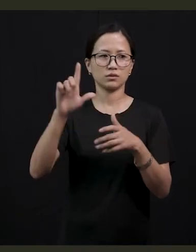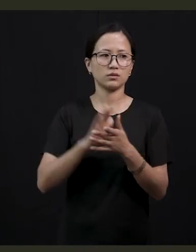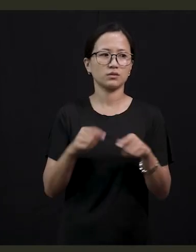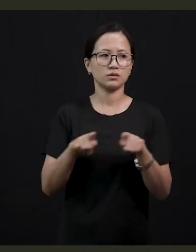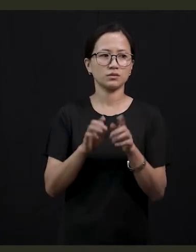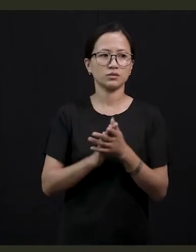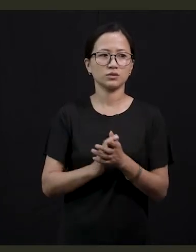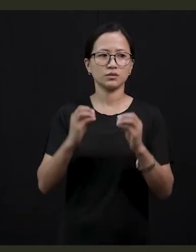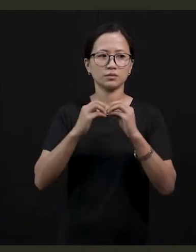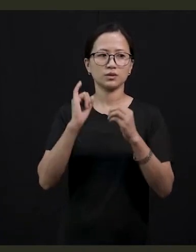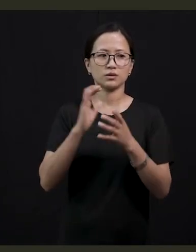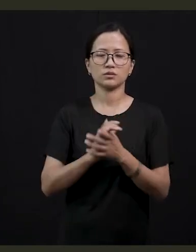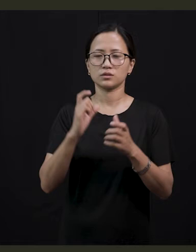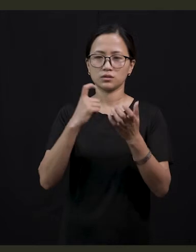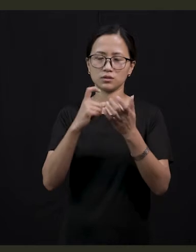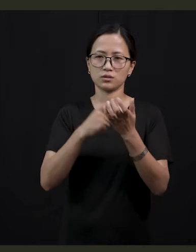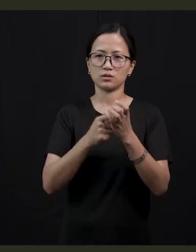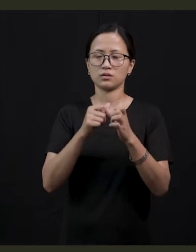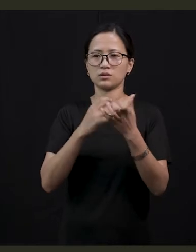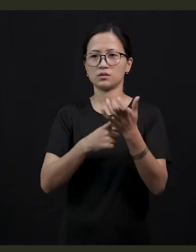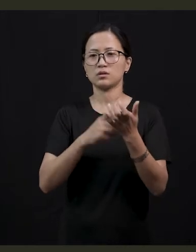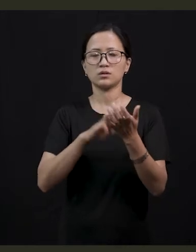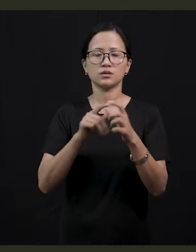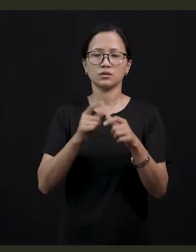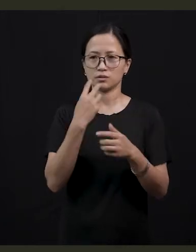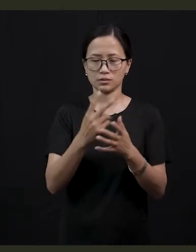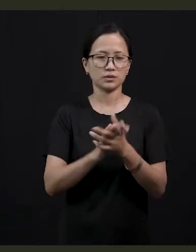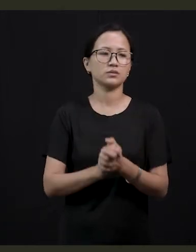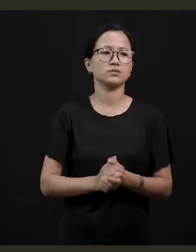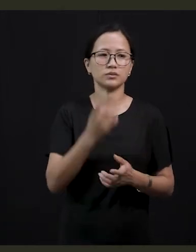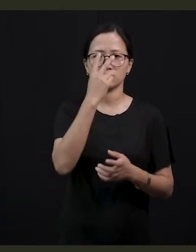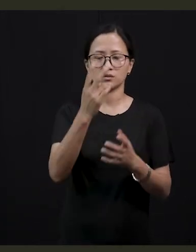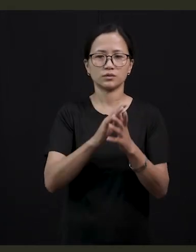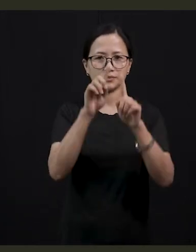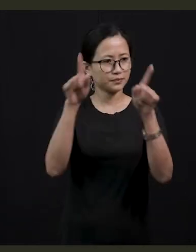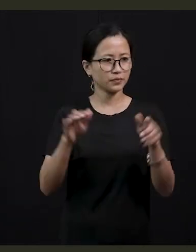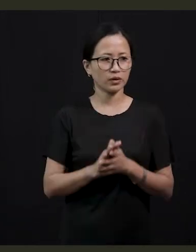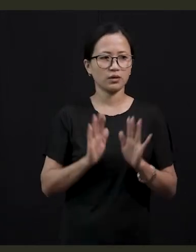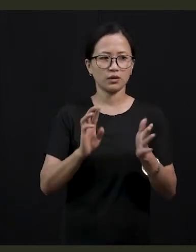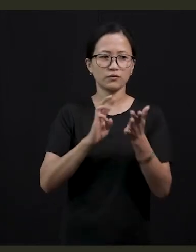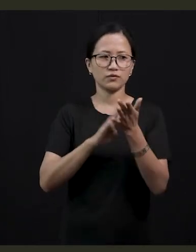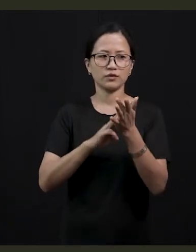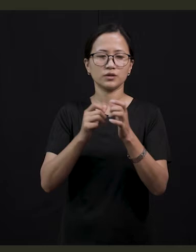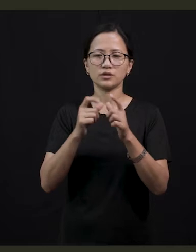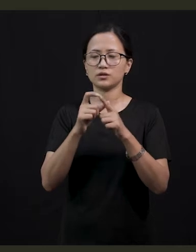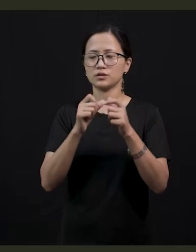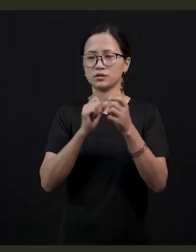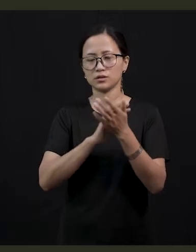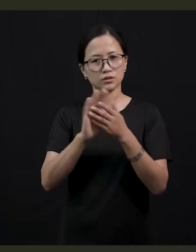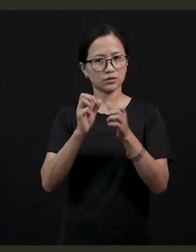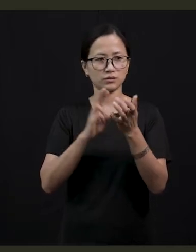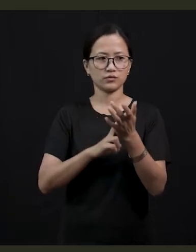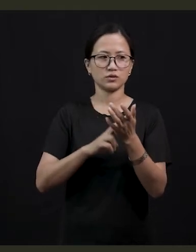Vidhan Sabha and Vidhan Parishad is what we say in Hindi. So Vidhan Sabha is your assembly and Vidhan Parishad